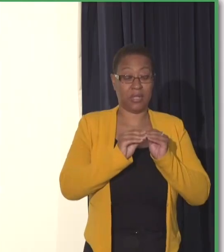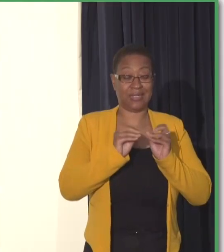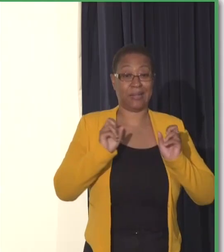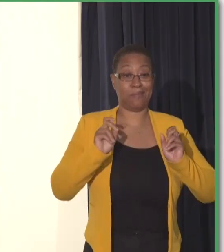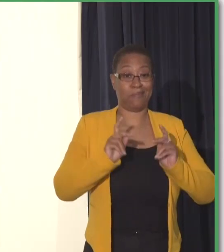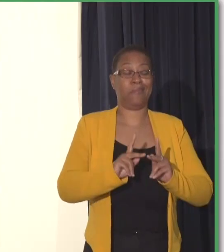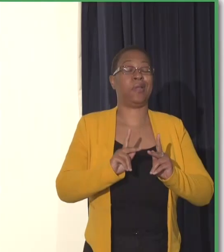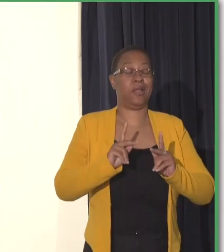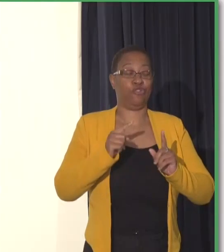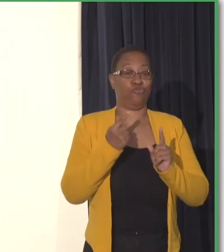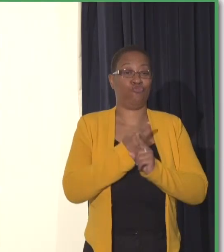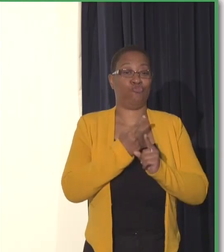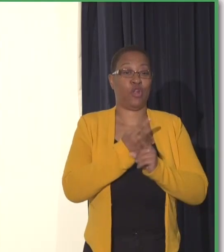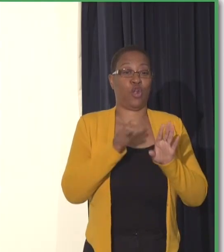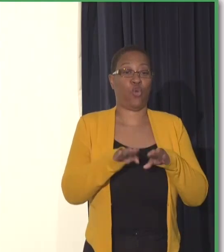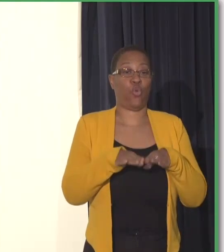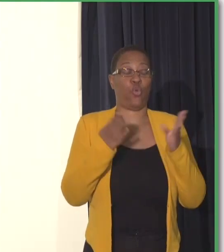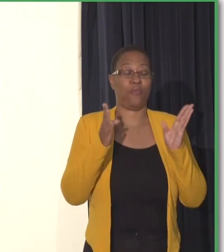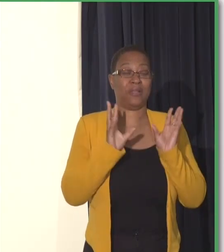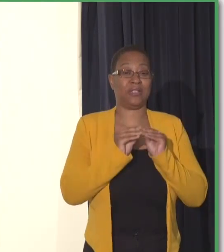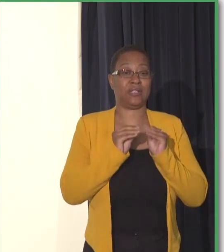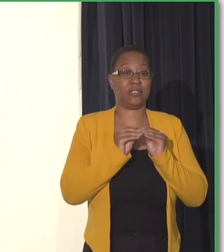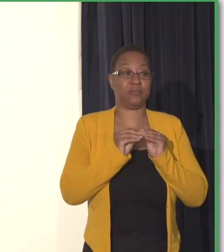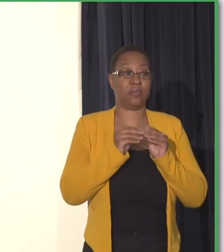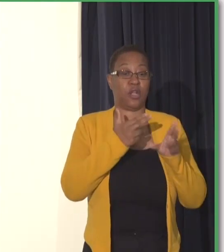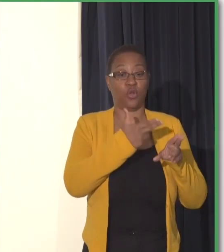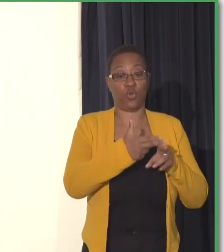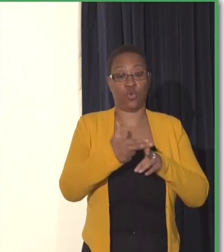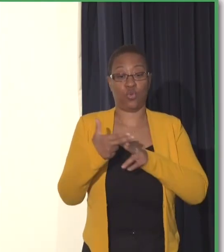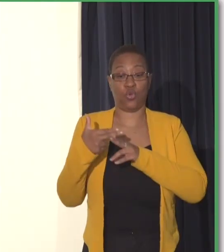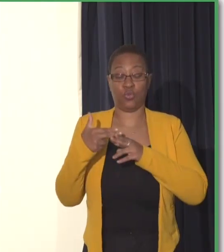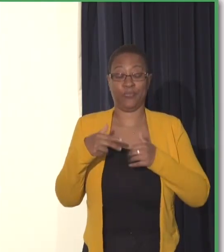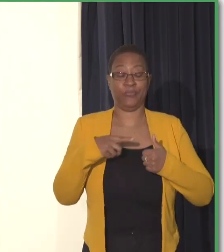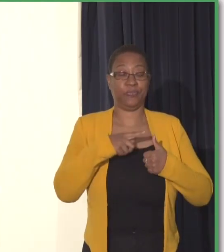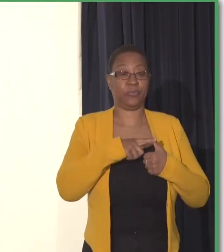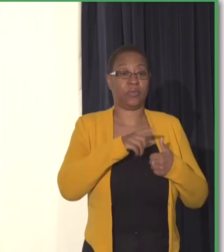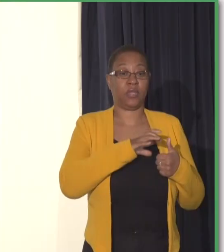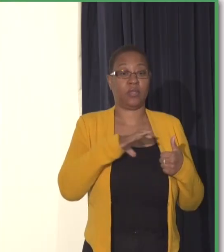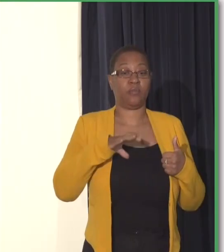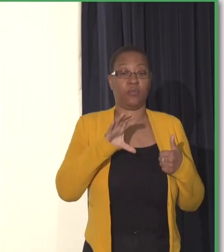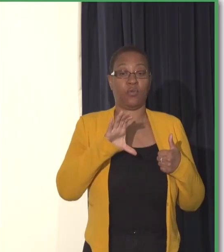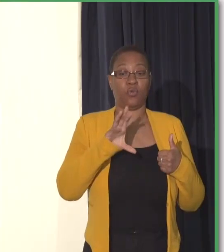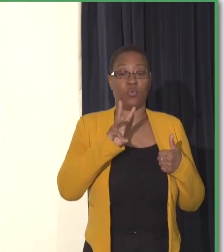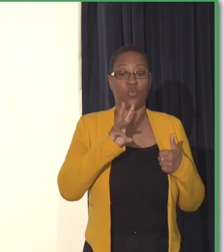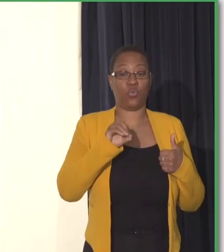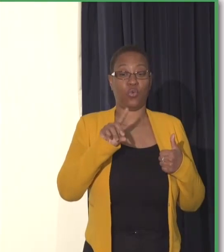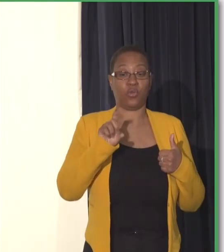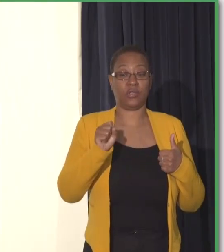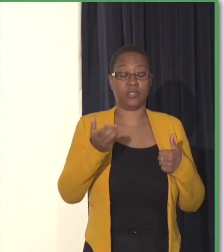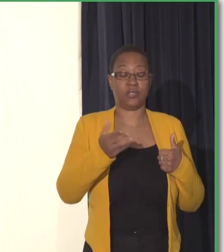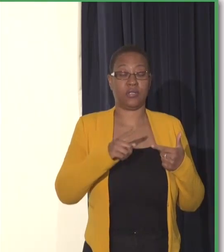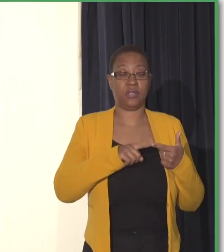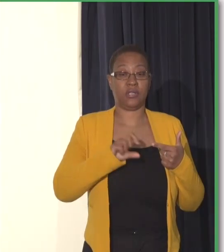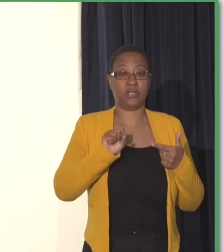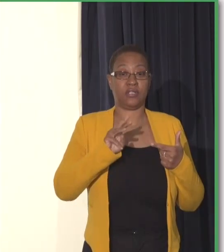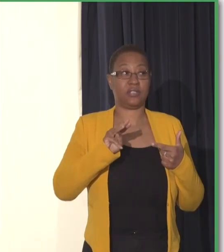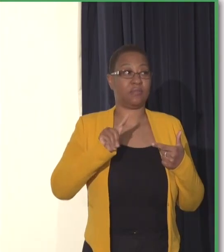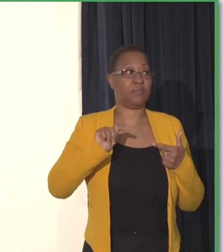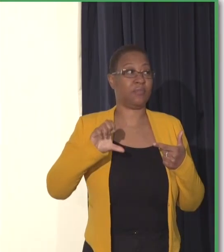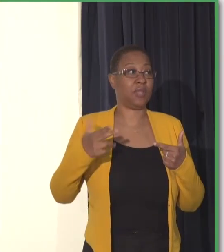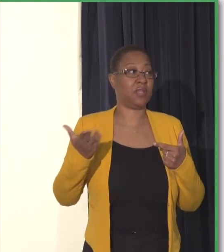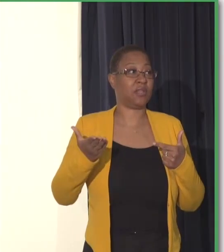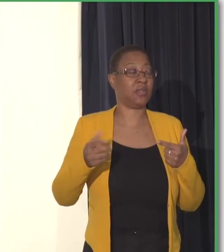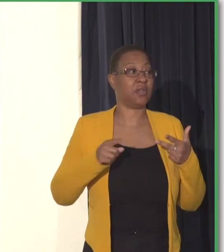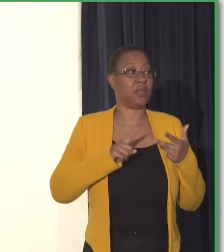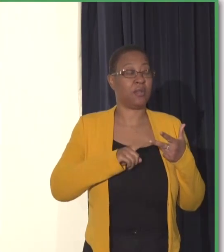in session. Please call the roll. Commissioner Woods? Present. Commissioner Smith? Present.